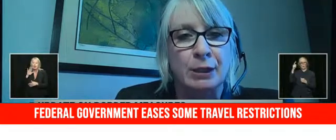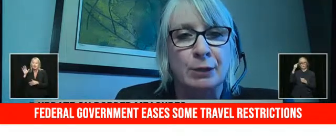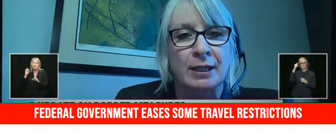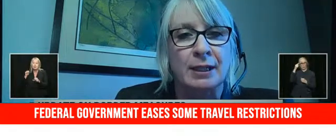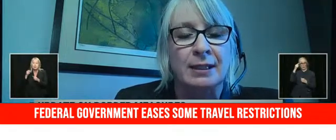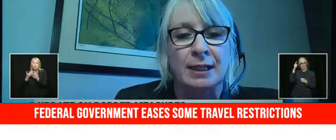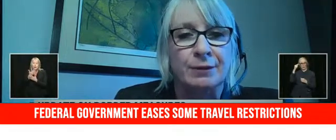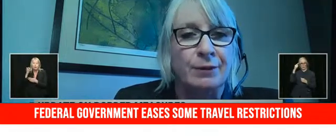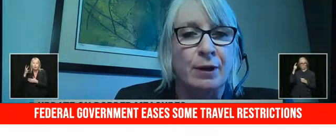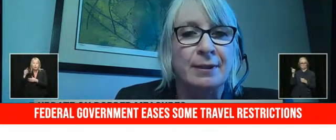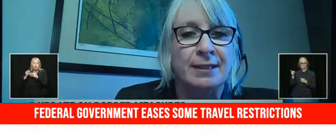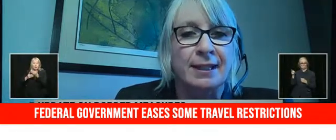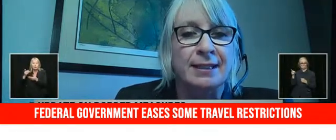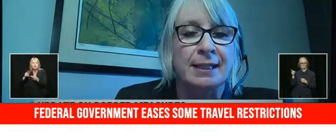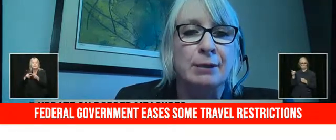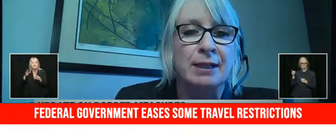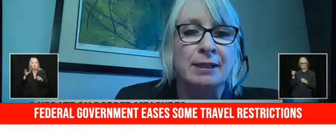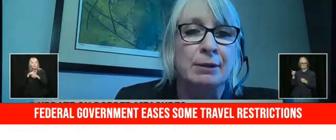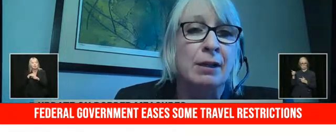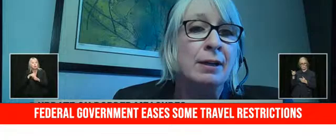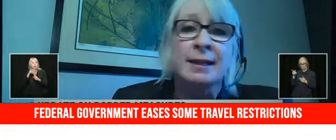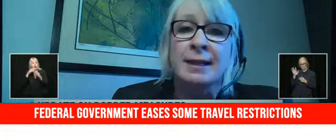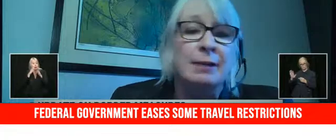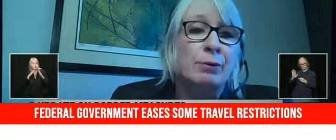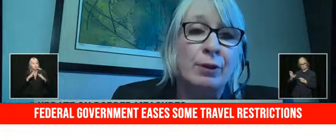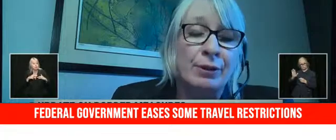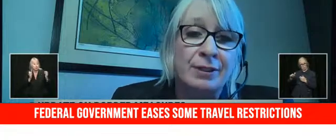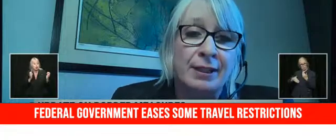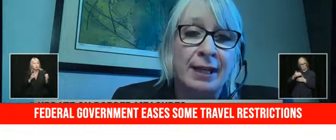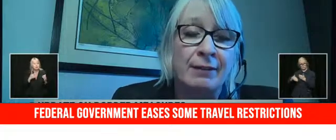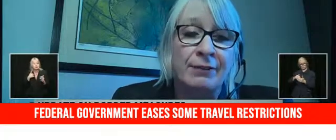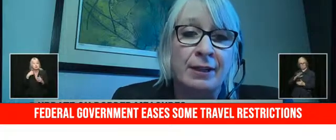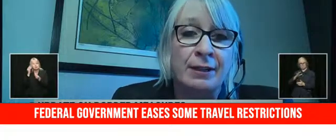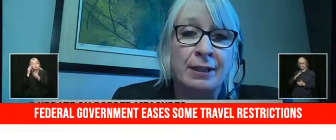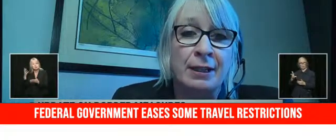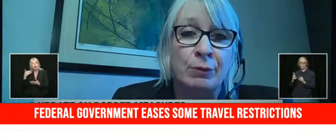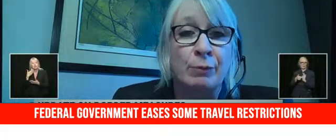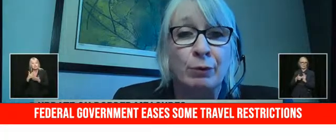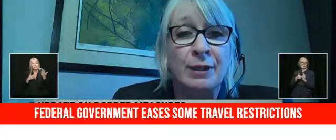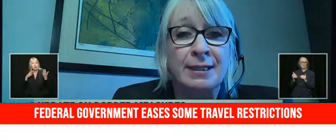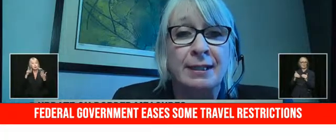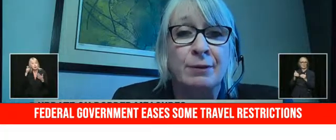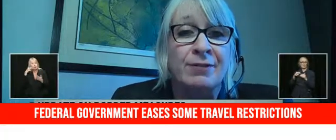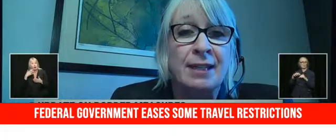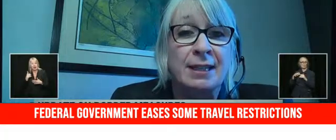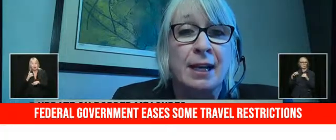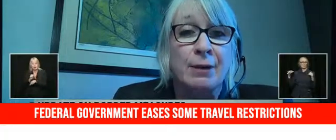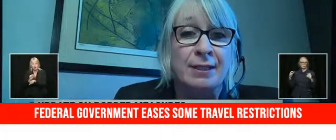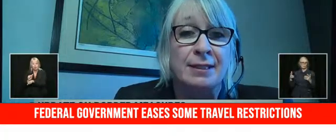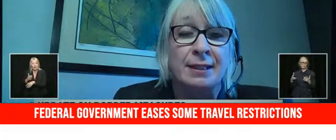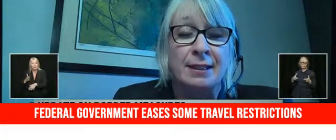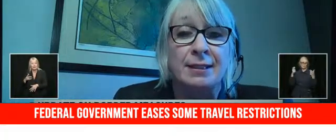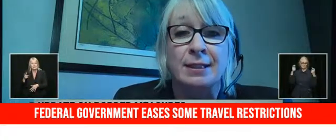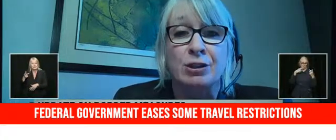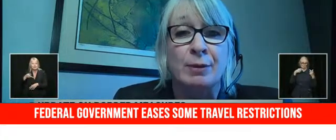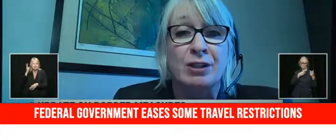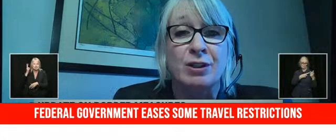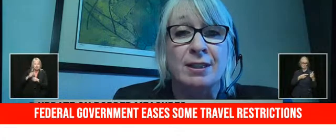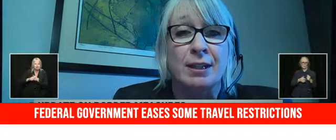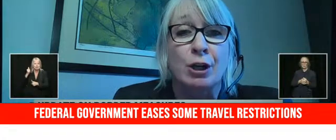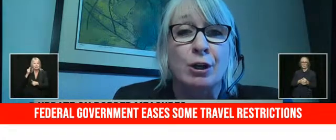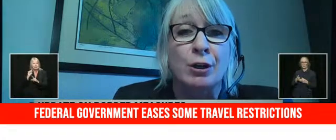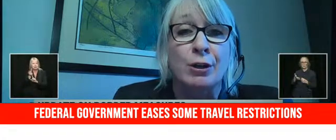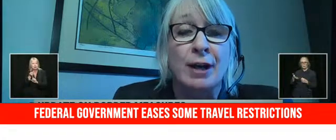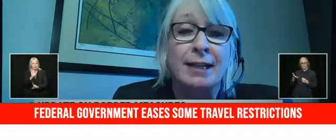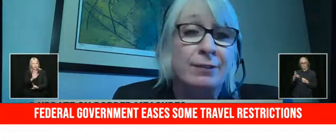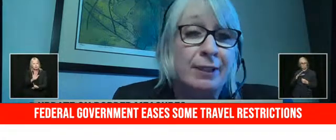processes, including the House of Commons, I can tell you that there are employers that have, you know, employees that face high risk situations